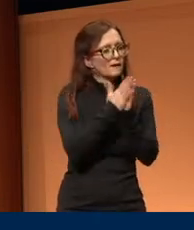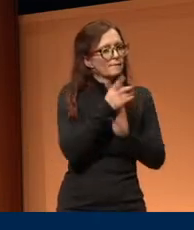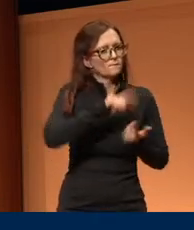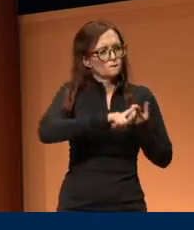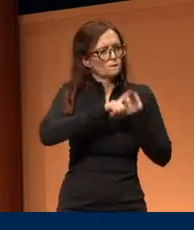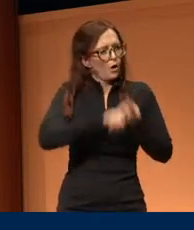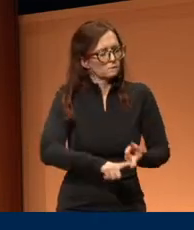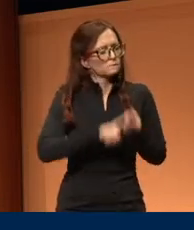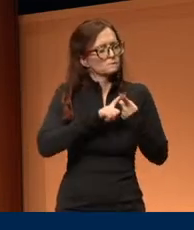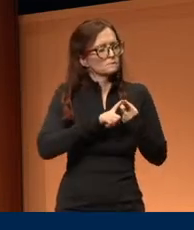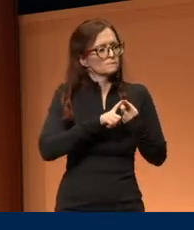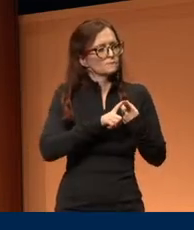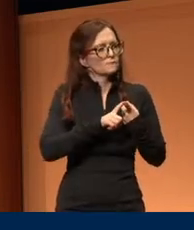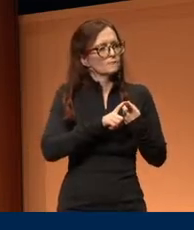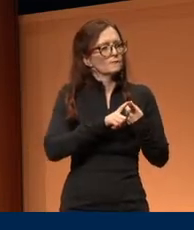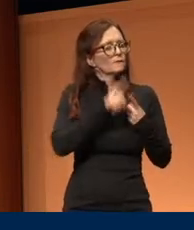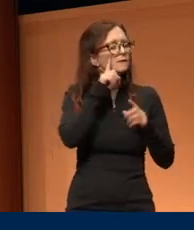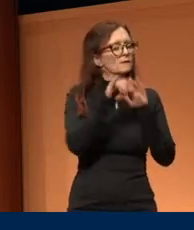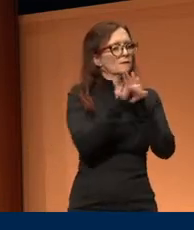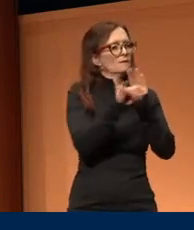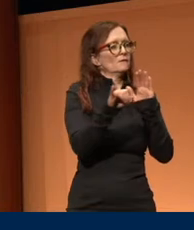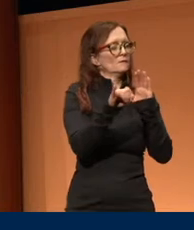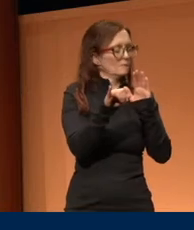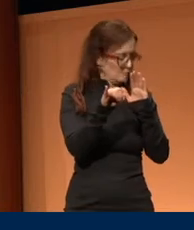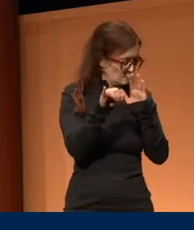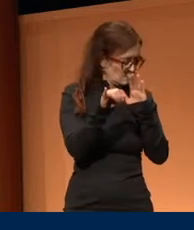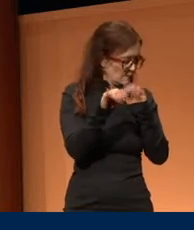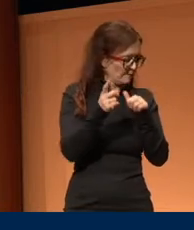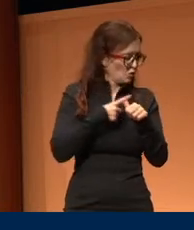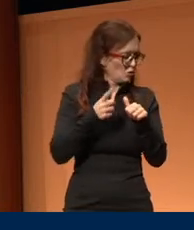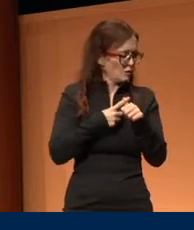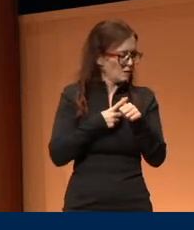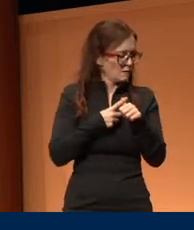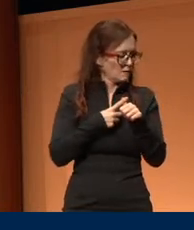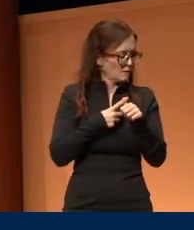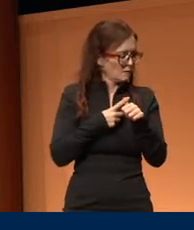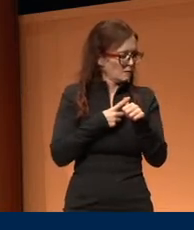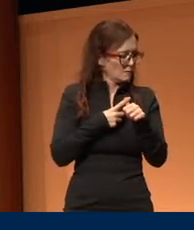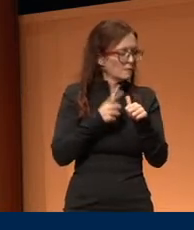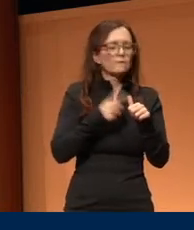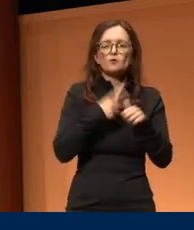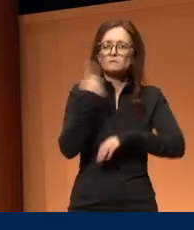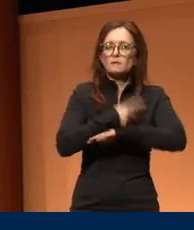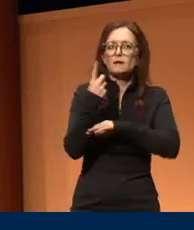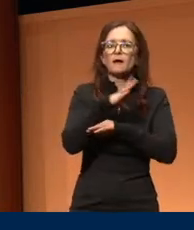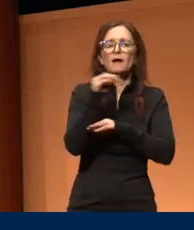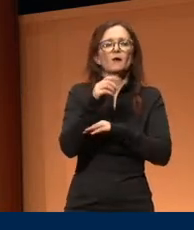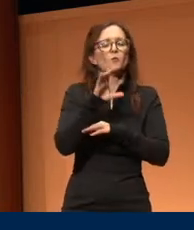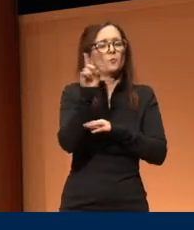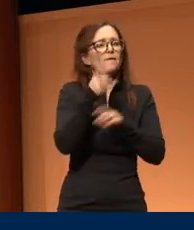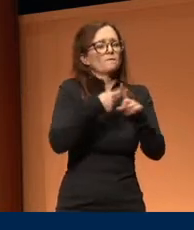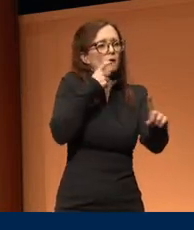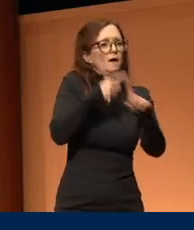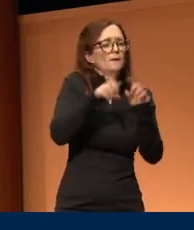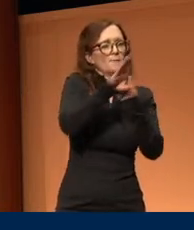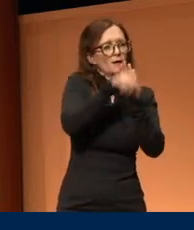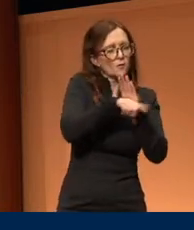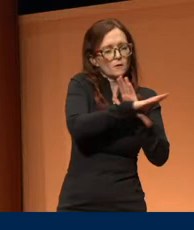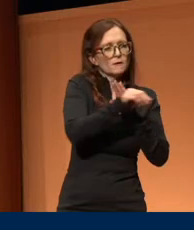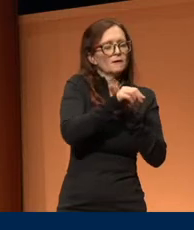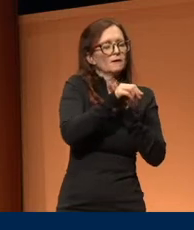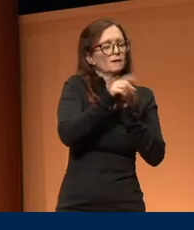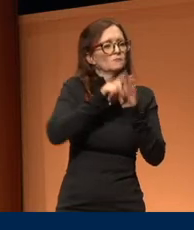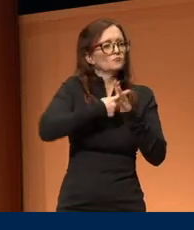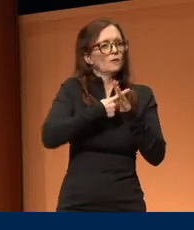other. They are identified only, at least at first, through their first name and region of origin. This allowed friendships to